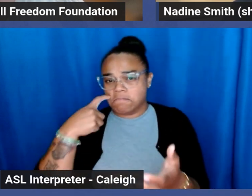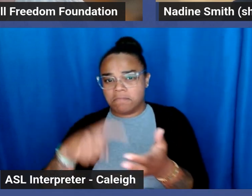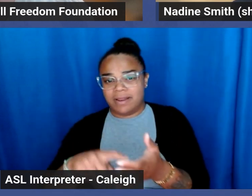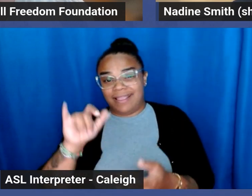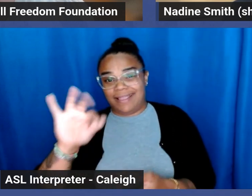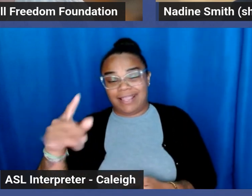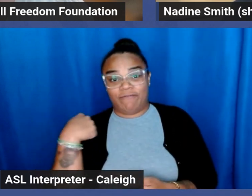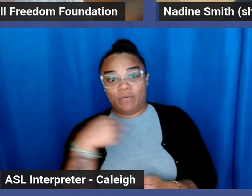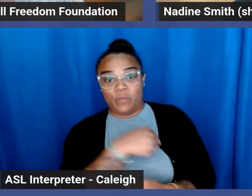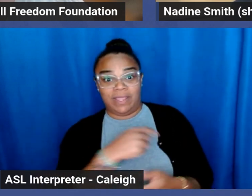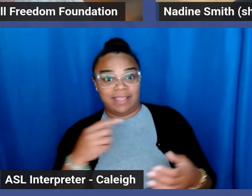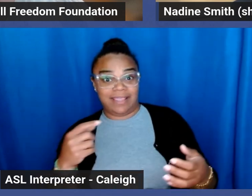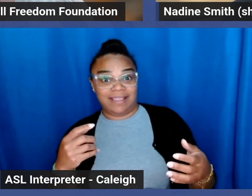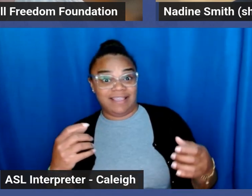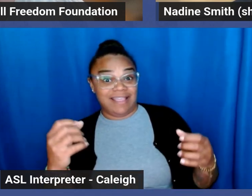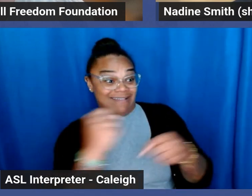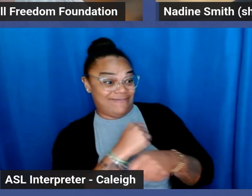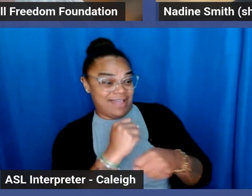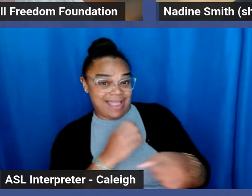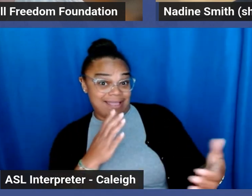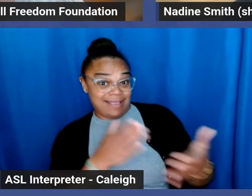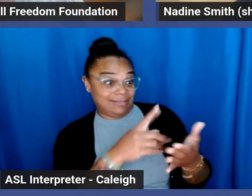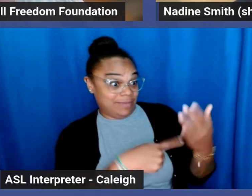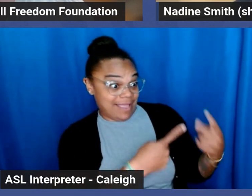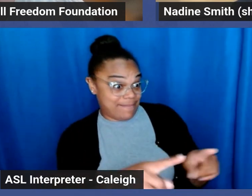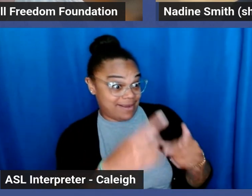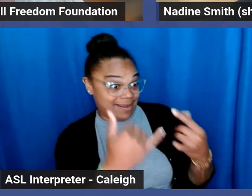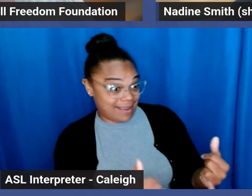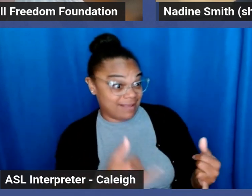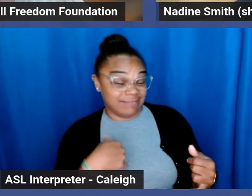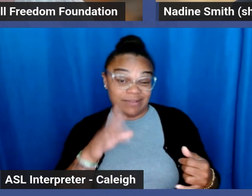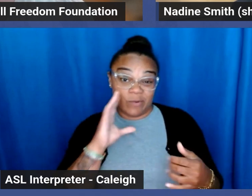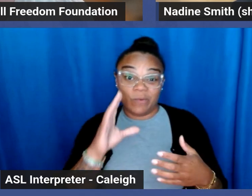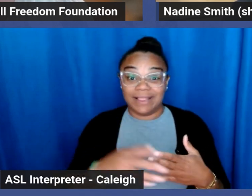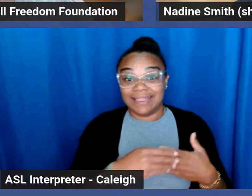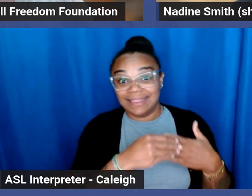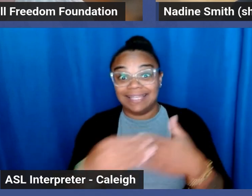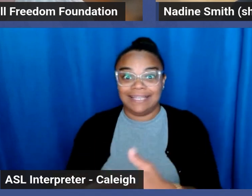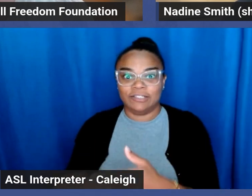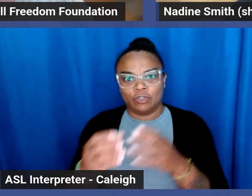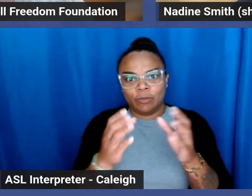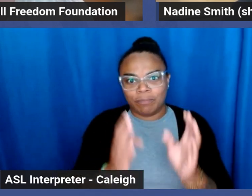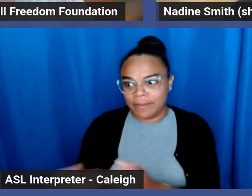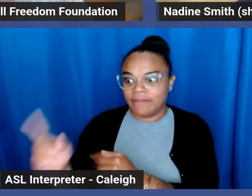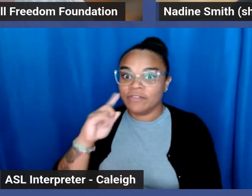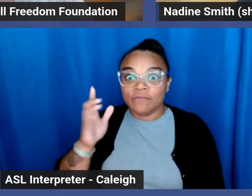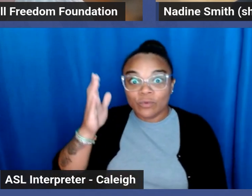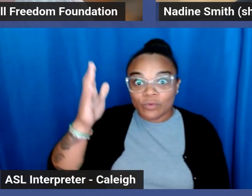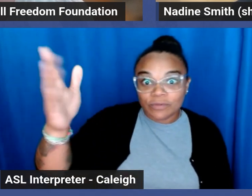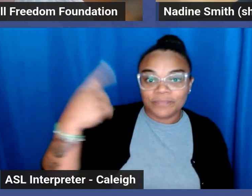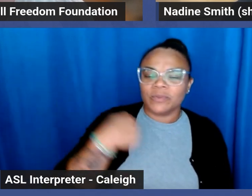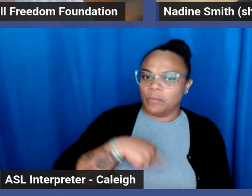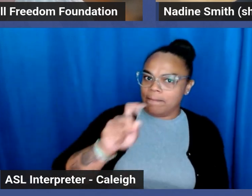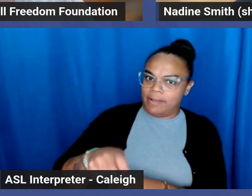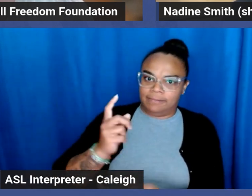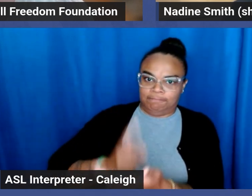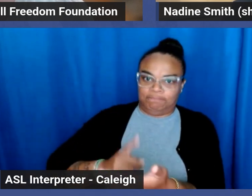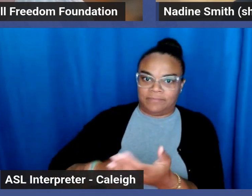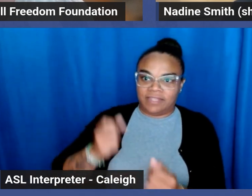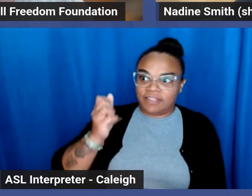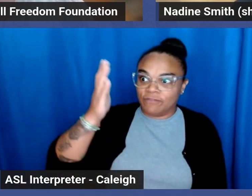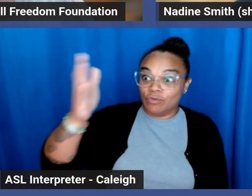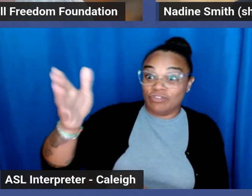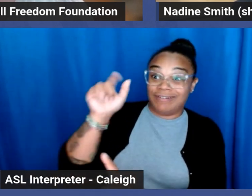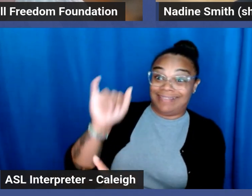right now is about paving the way for that future. And we've got to talk about that future that is so irresistible that some of